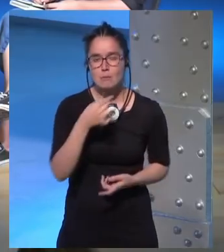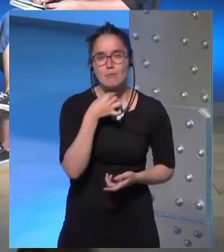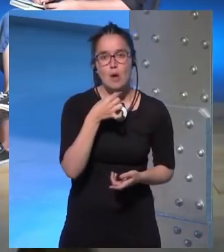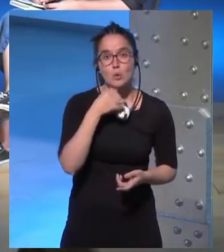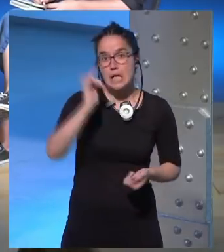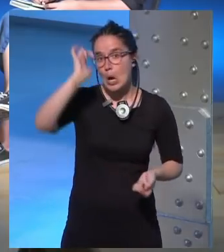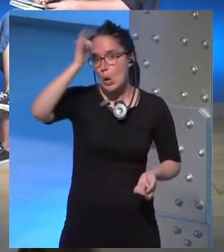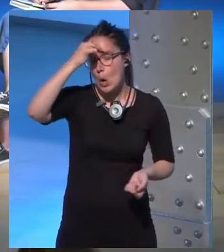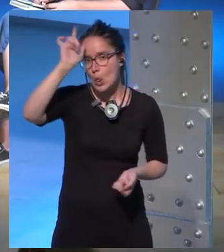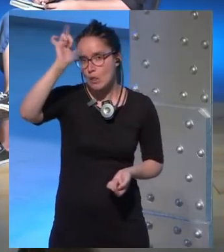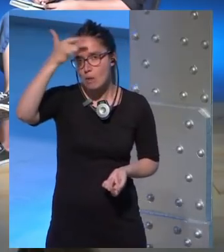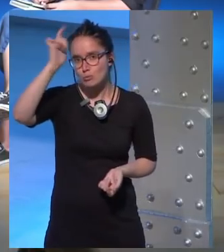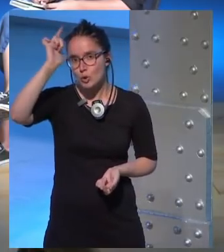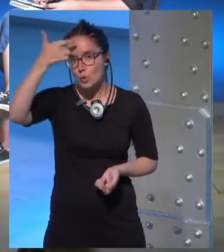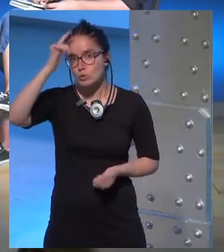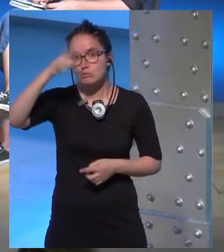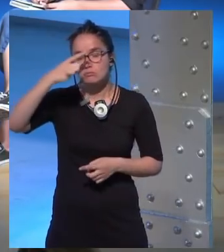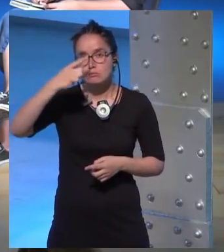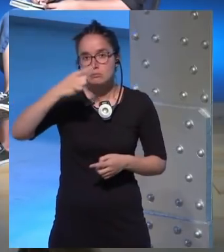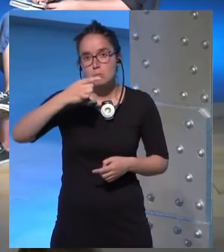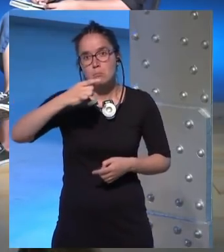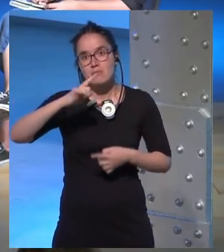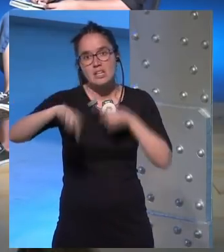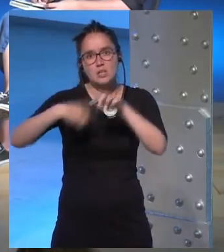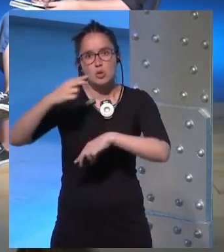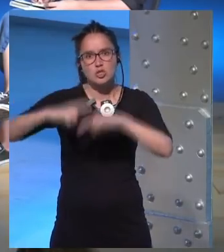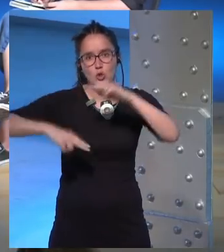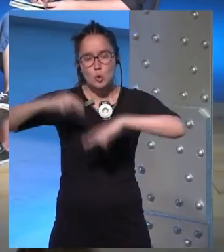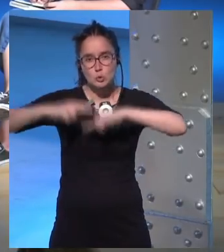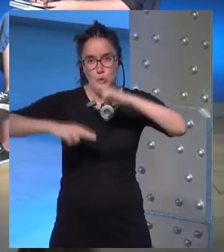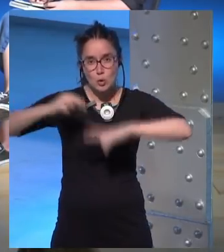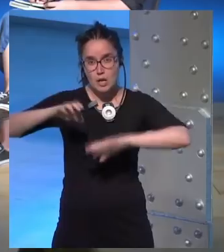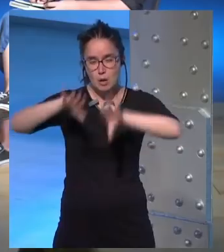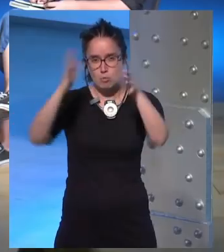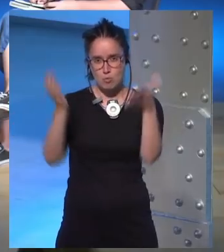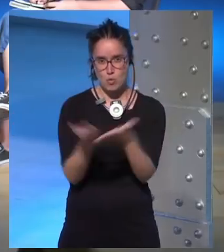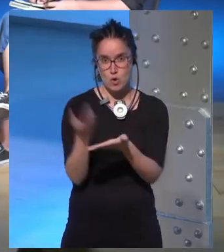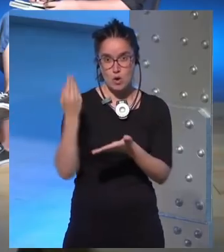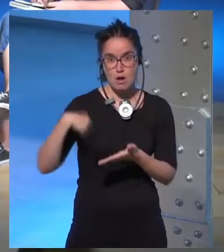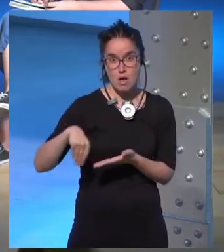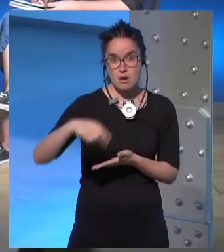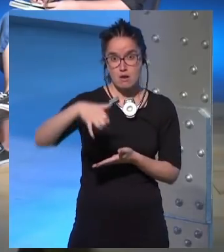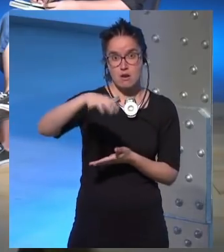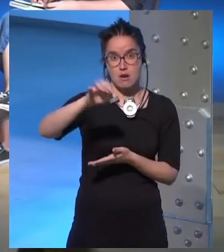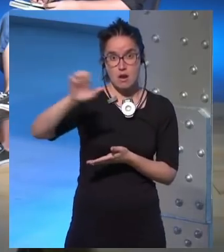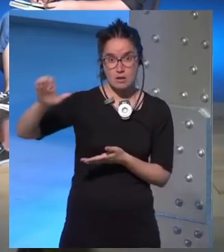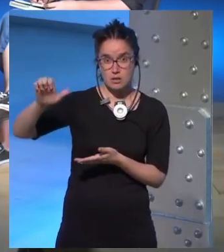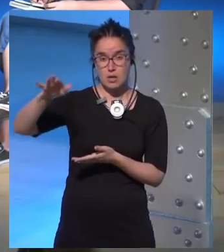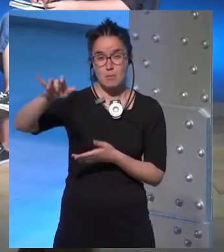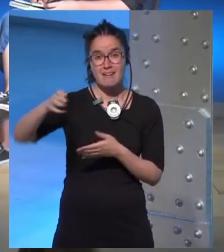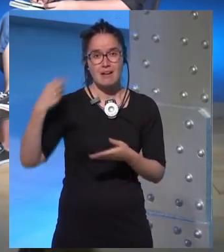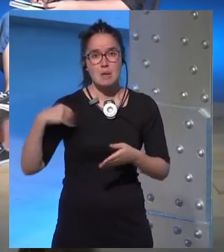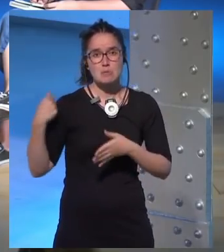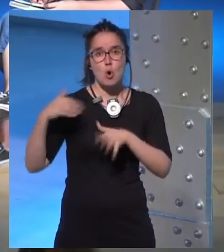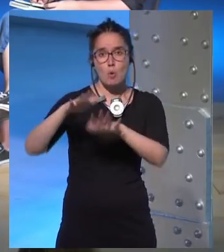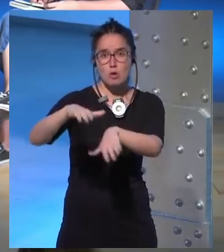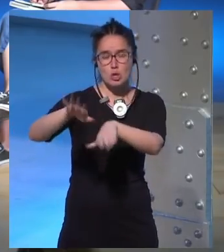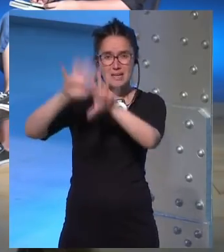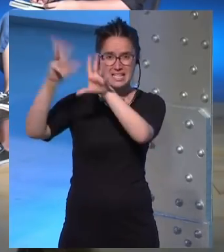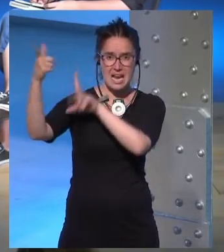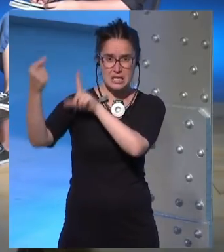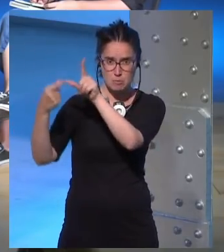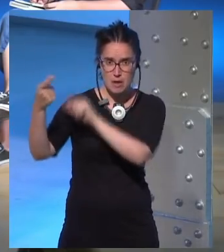started really with this idea of I want to do a time traveling Starship Troopers, again featuring mostly women. And